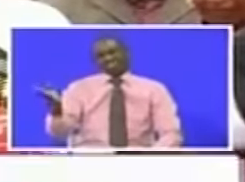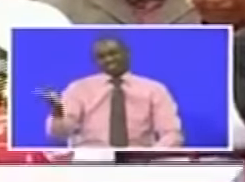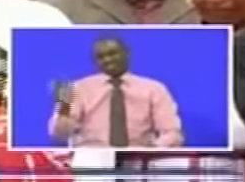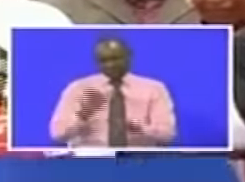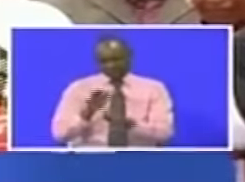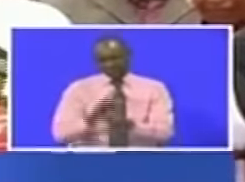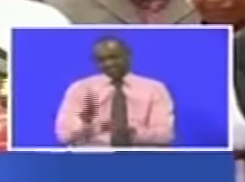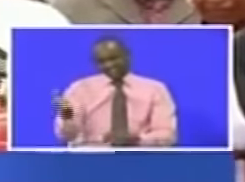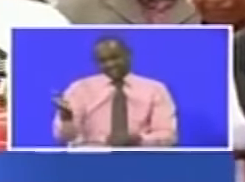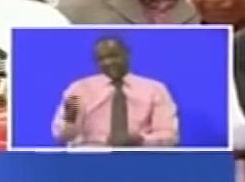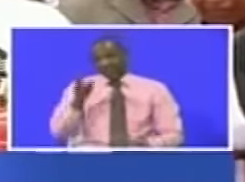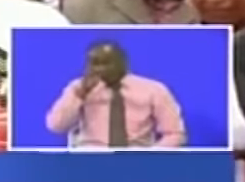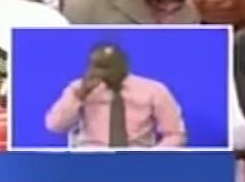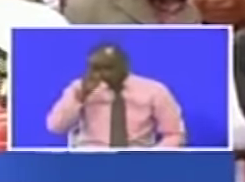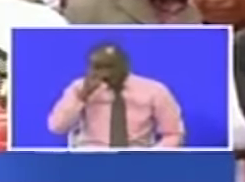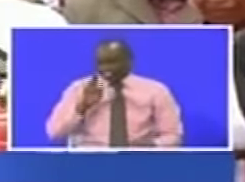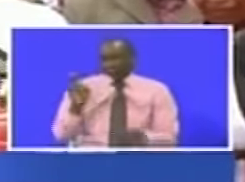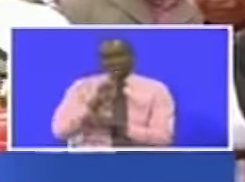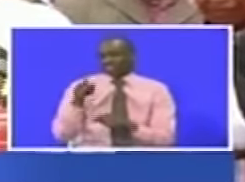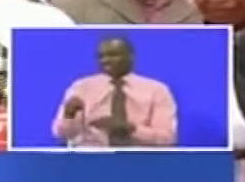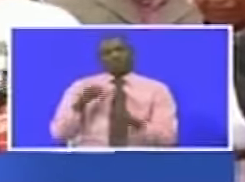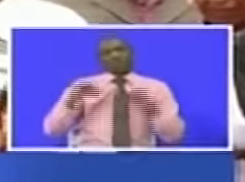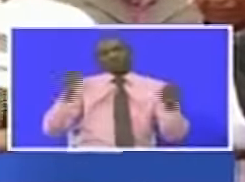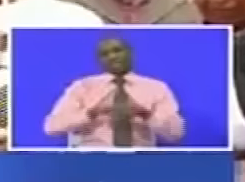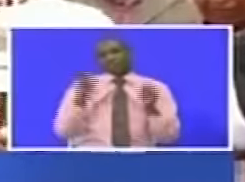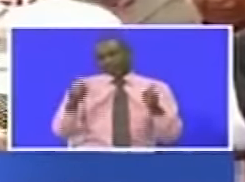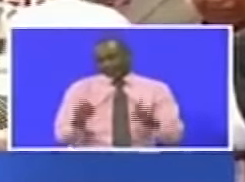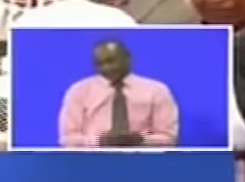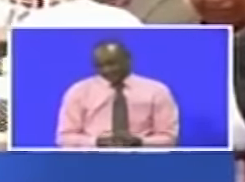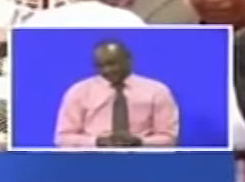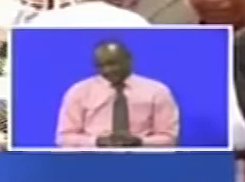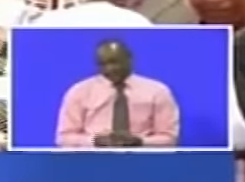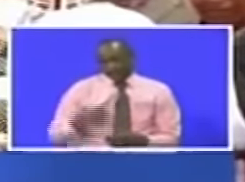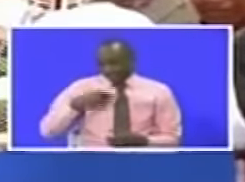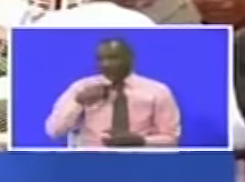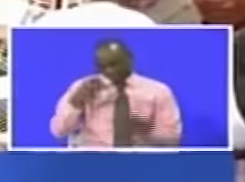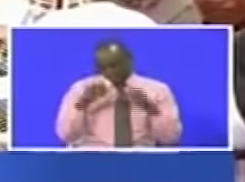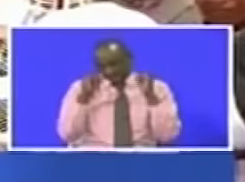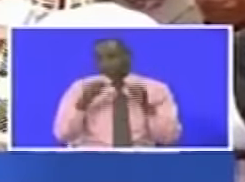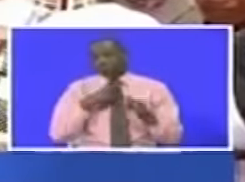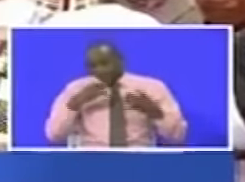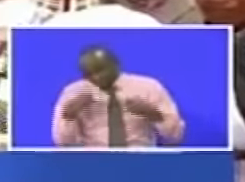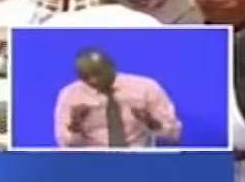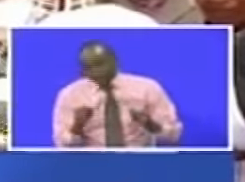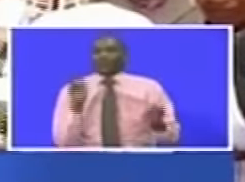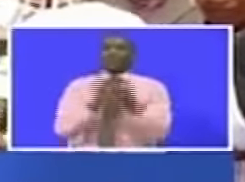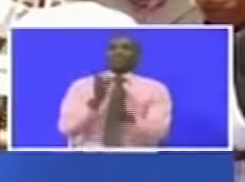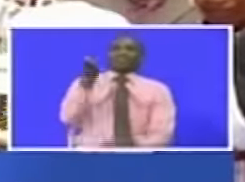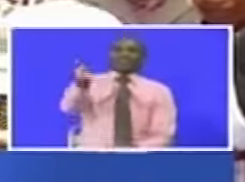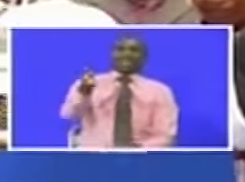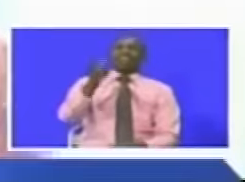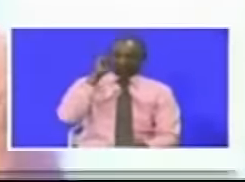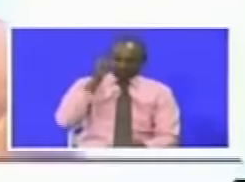Na police haja trained for a very, very long time. My friend, mukijaribu, tukapatana na nyinyi huko na